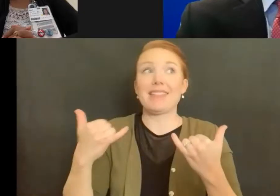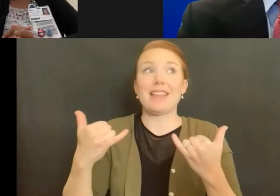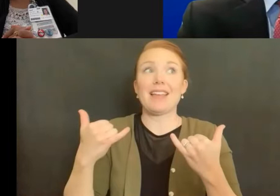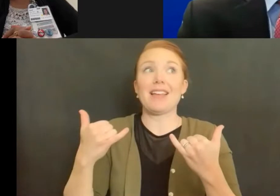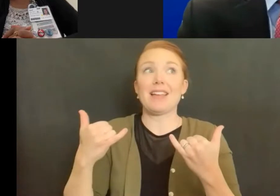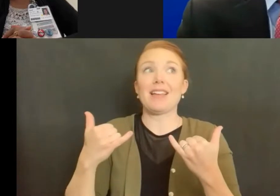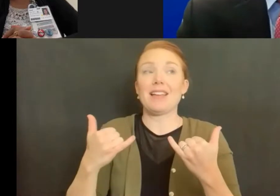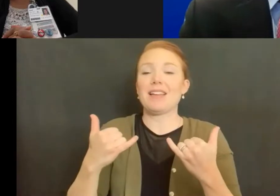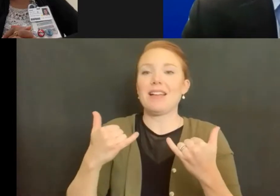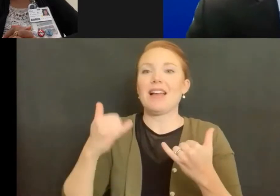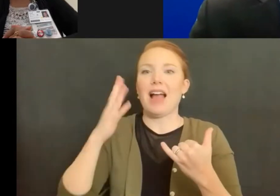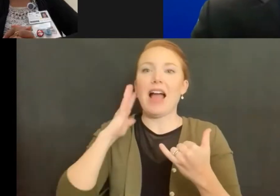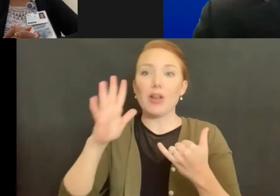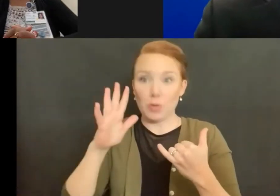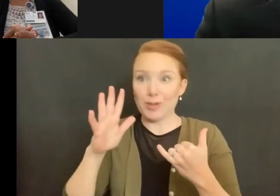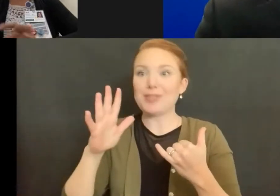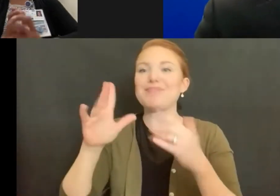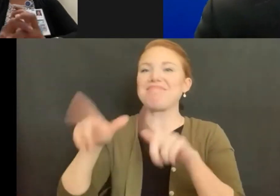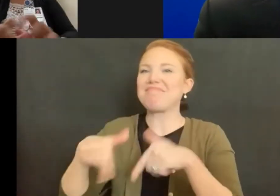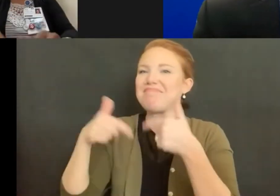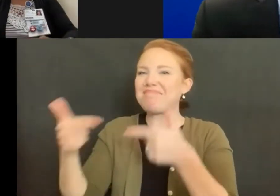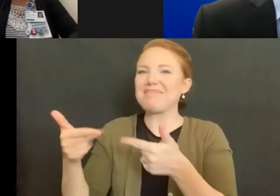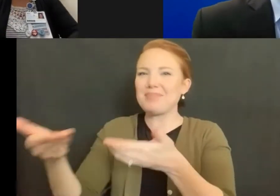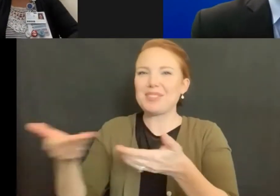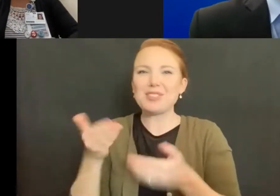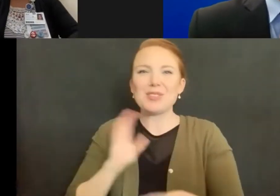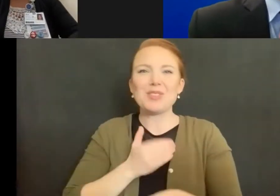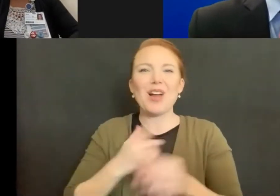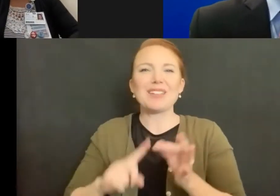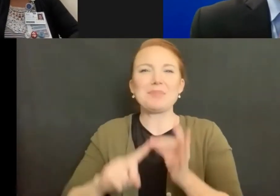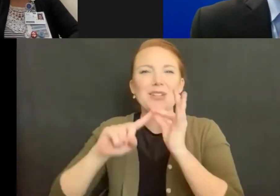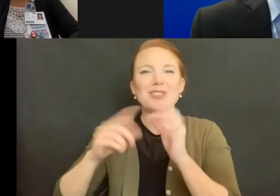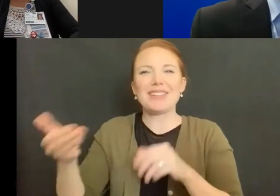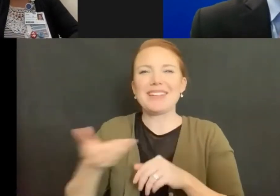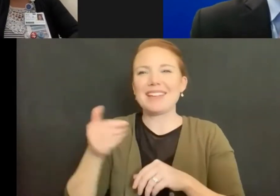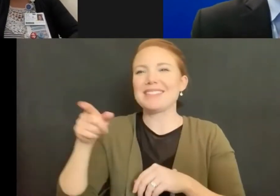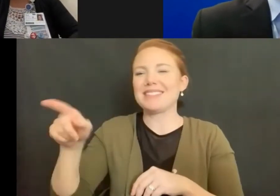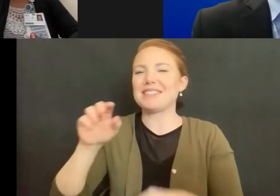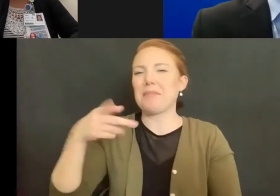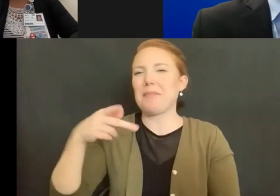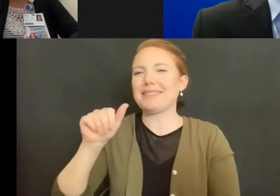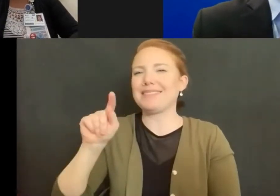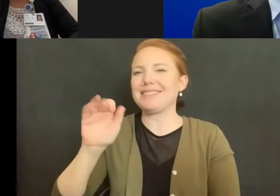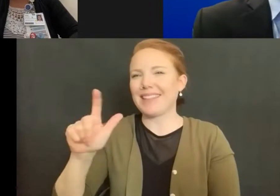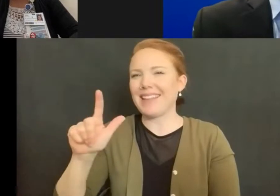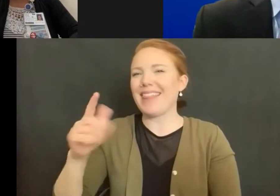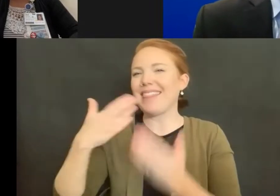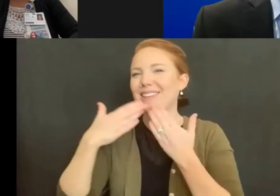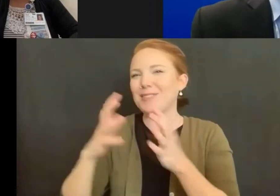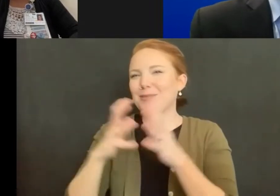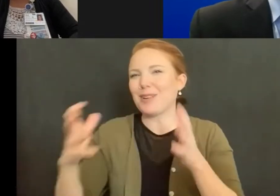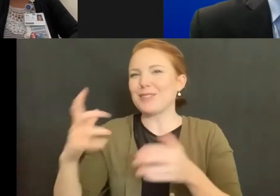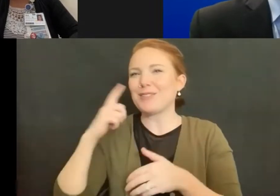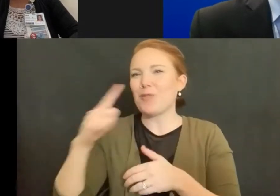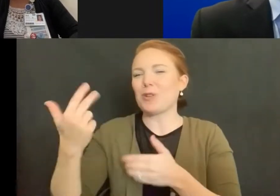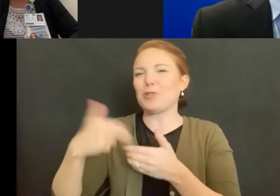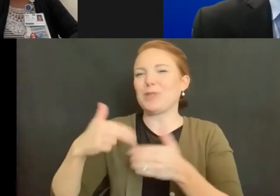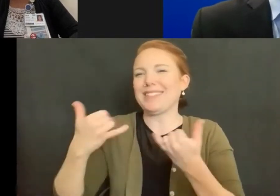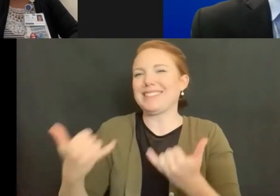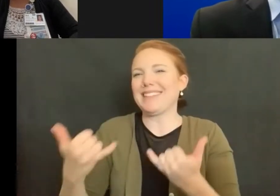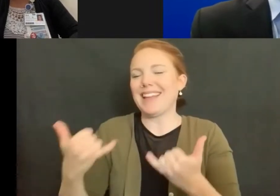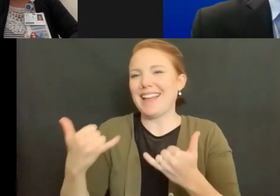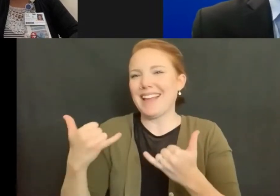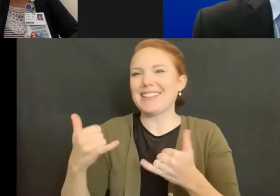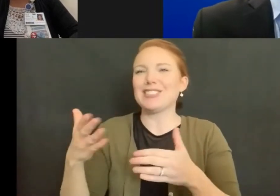pull back, and I would love to introduce our special guest, Ms. Hiral Patel. Thank you for being with us today